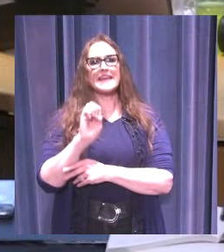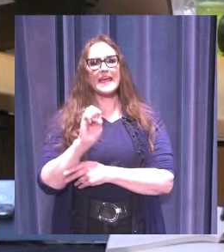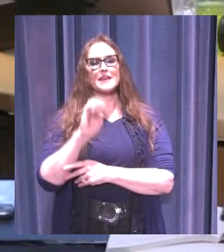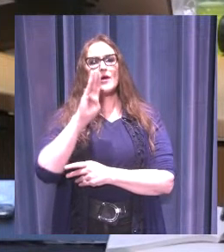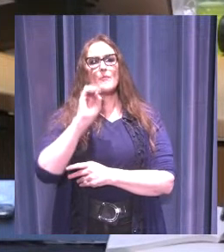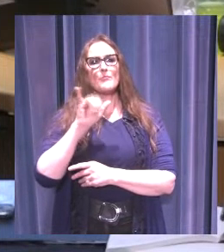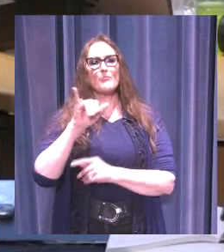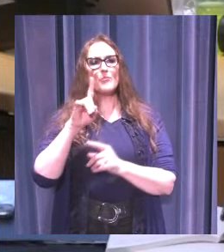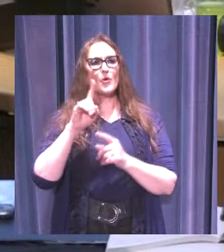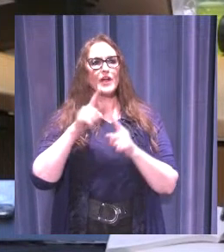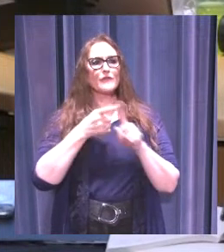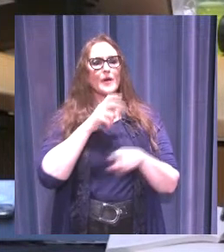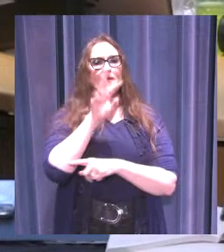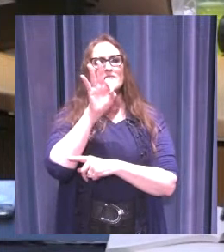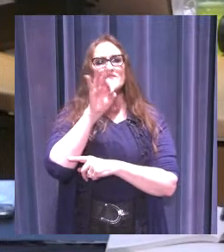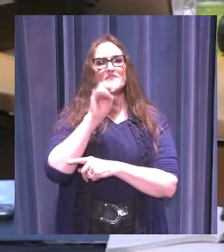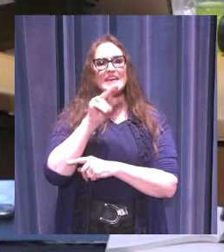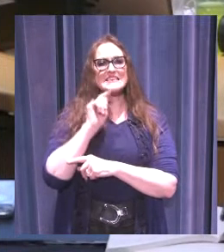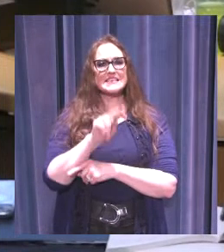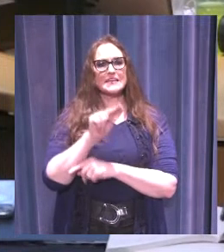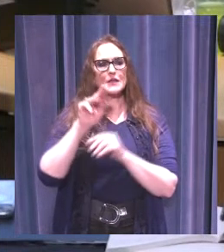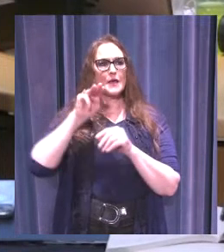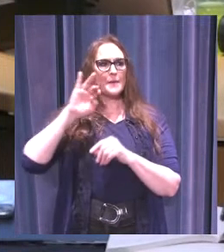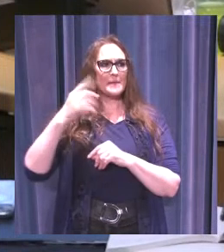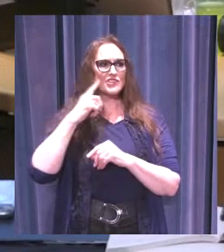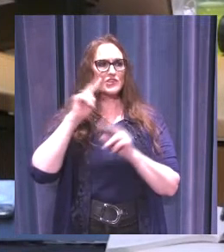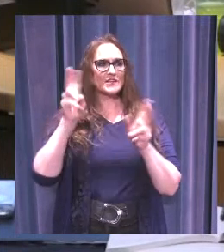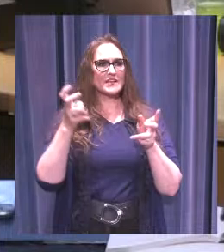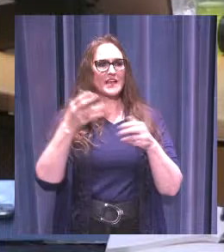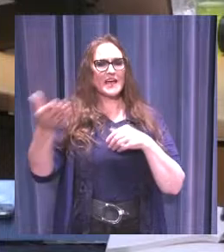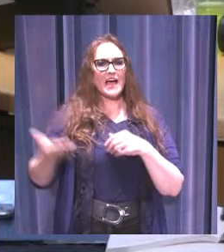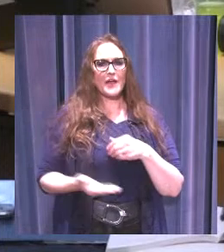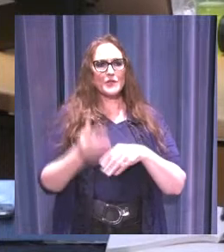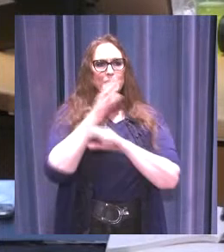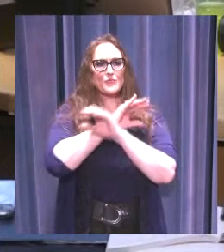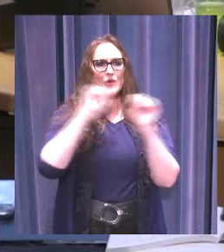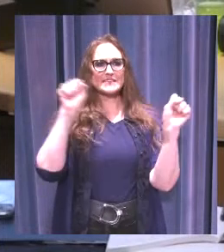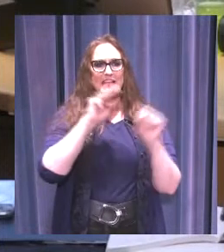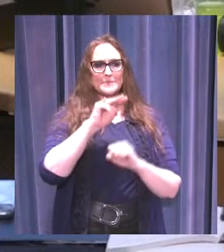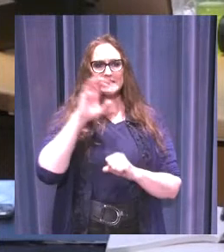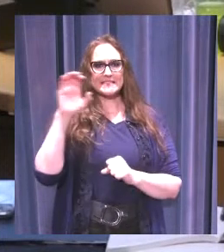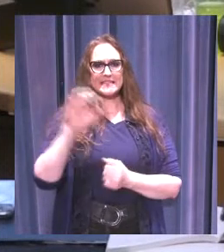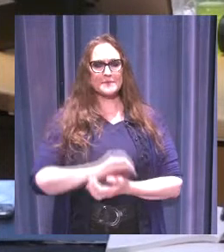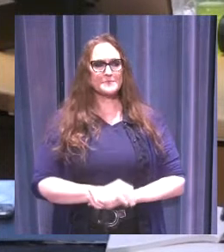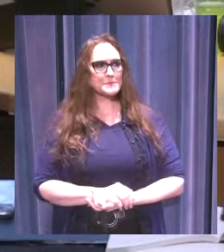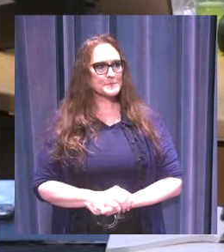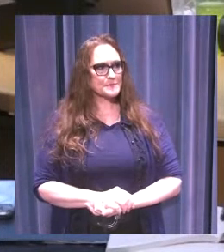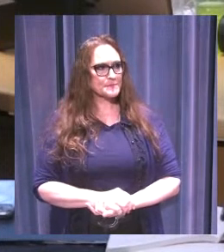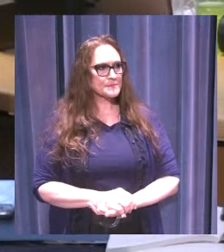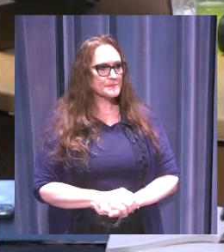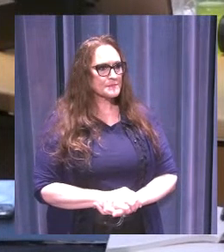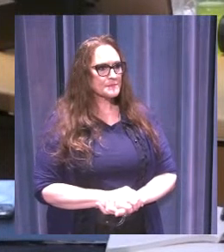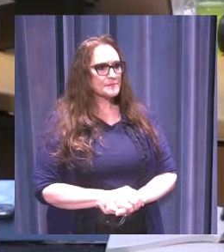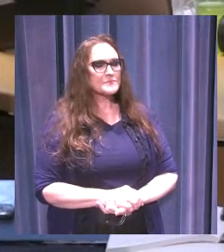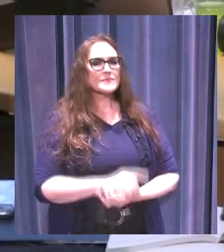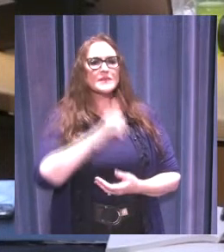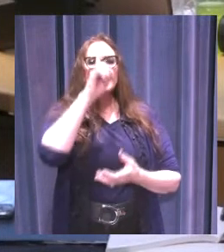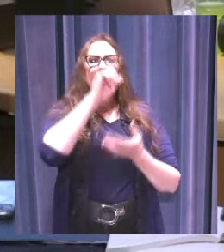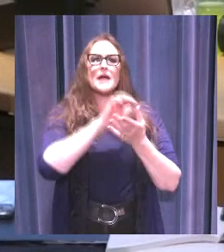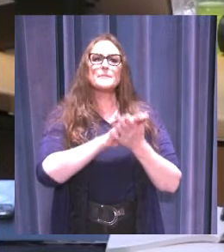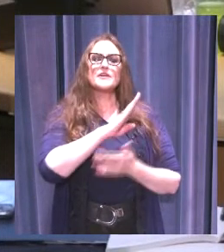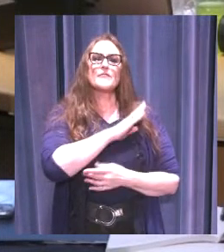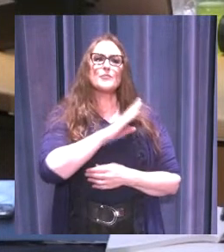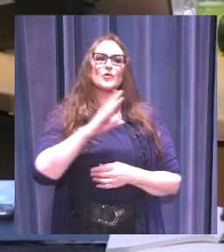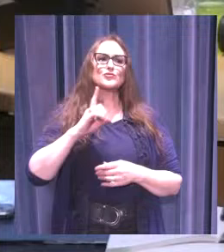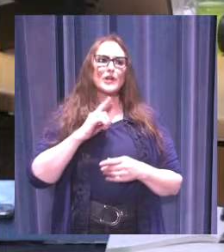Fenton, Michigan, and on the topic of hiring of the president at MCC. I believe the board of directors